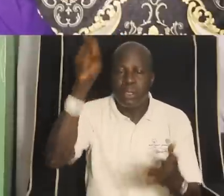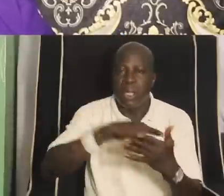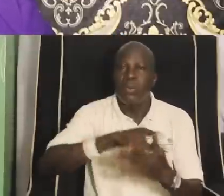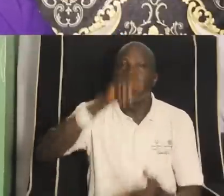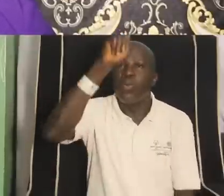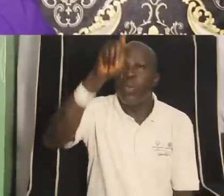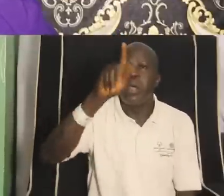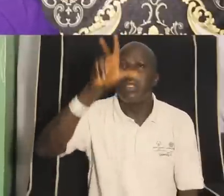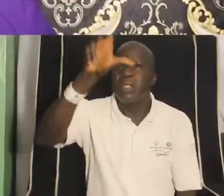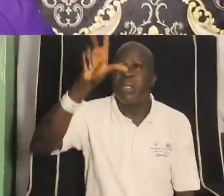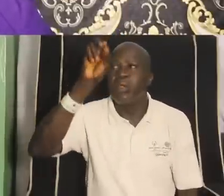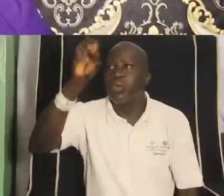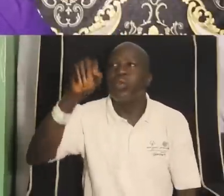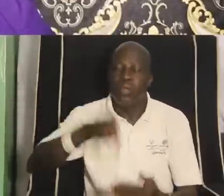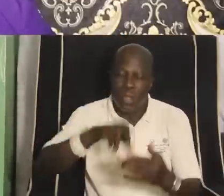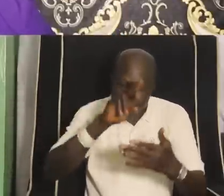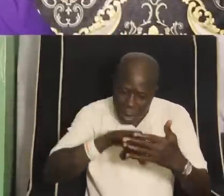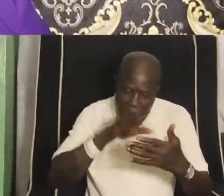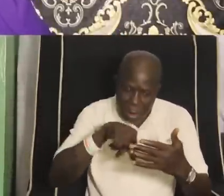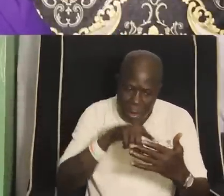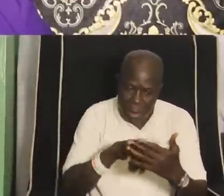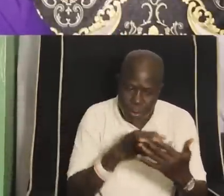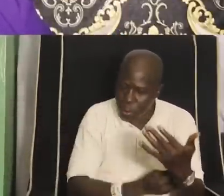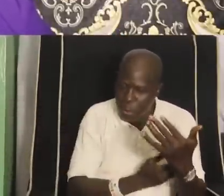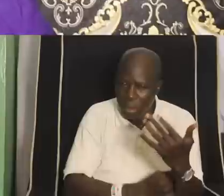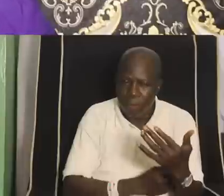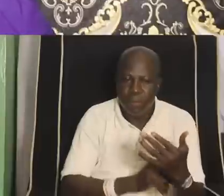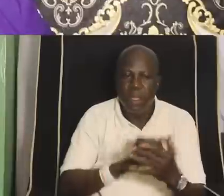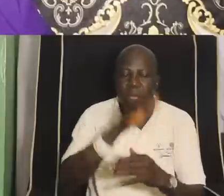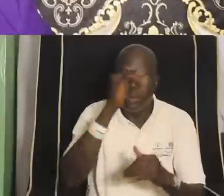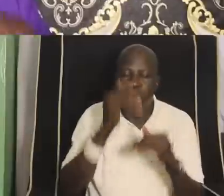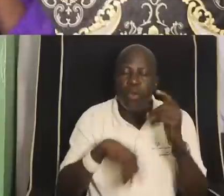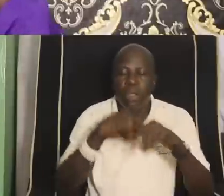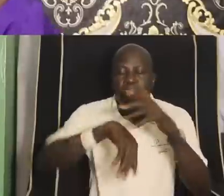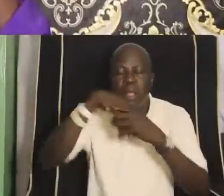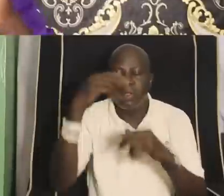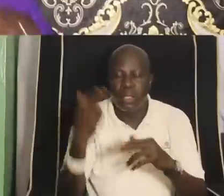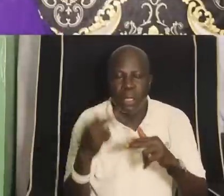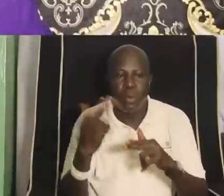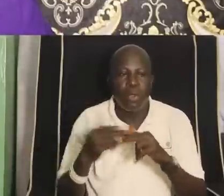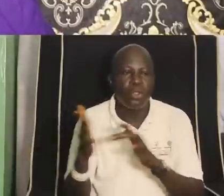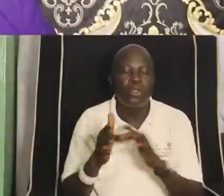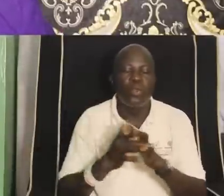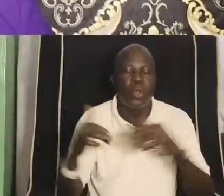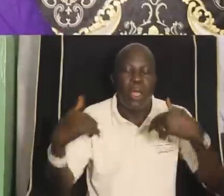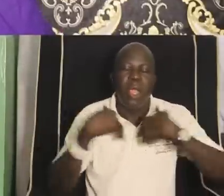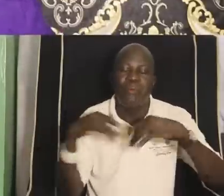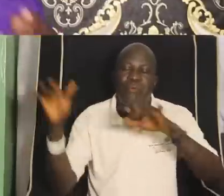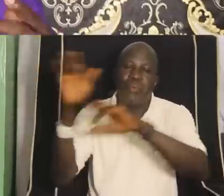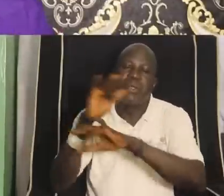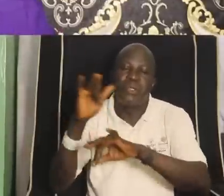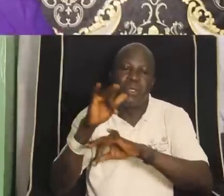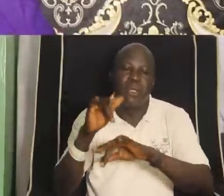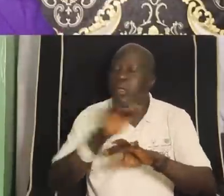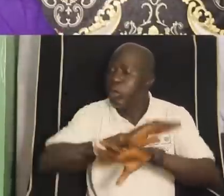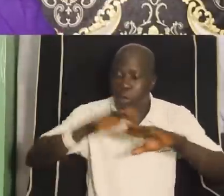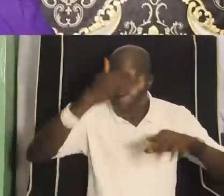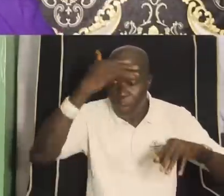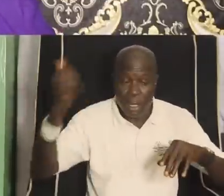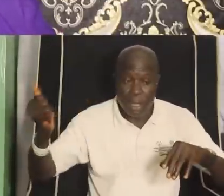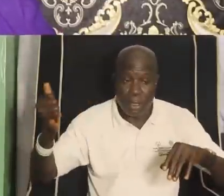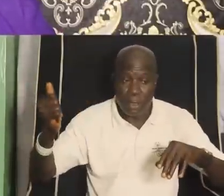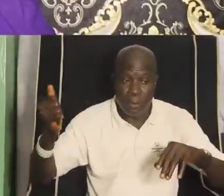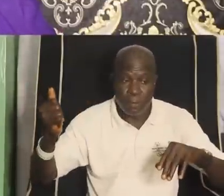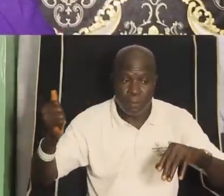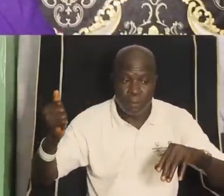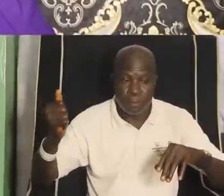Psalm 130. You ma kalaro. That's why you read this morning before you go out. In the name of Umari Jesus. Anuba. Amen. Don't